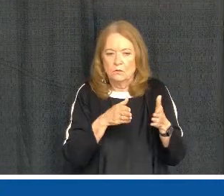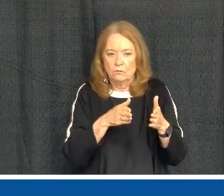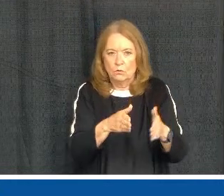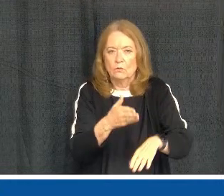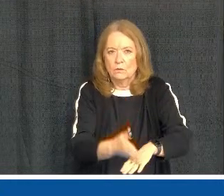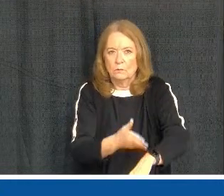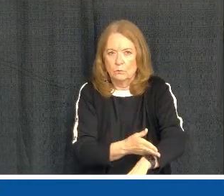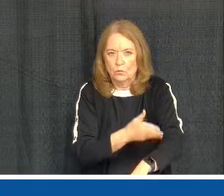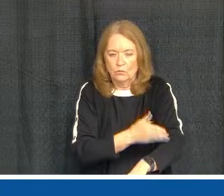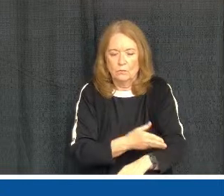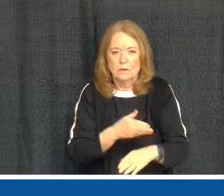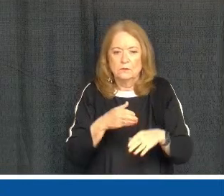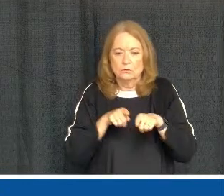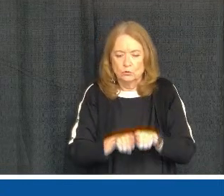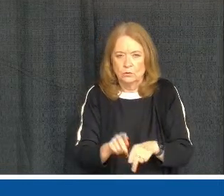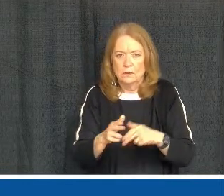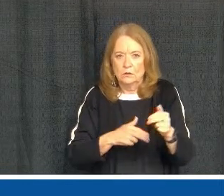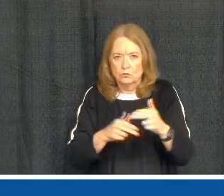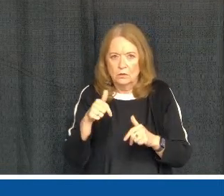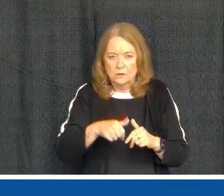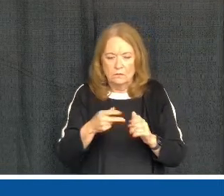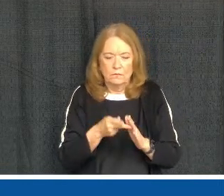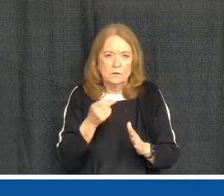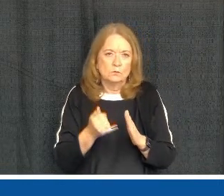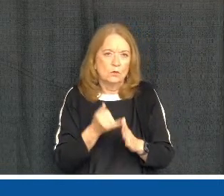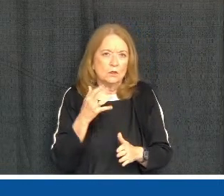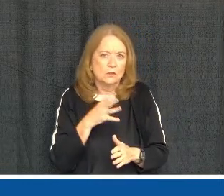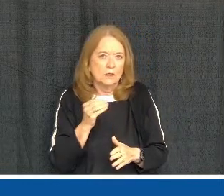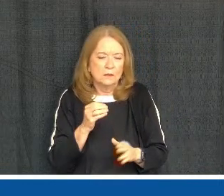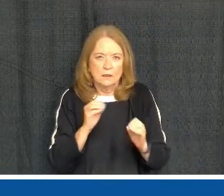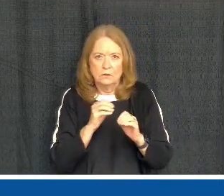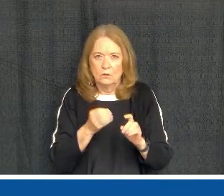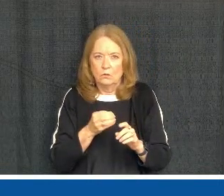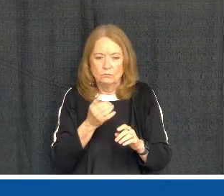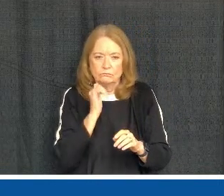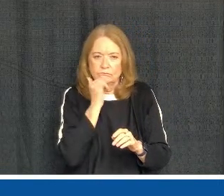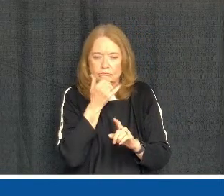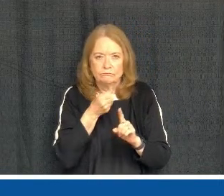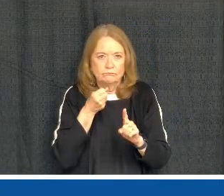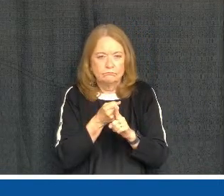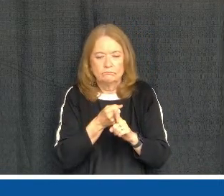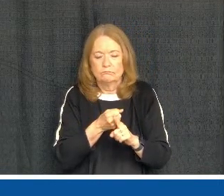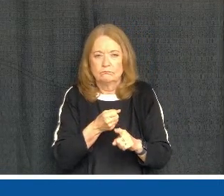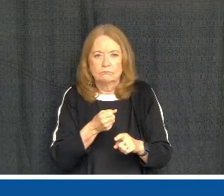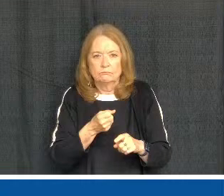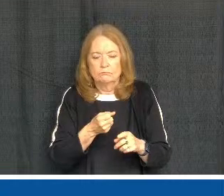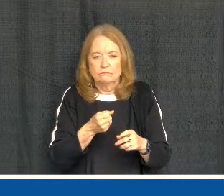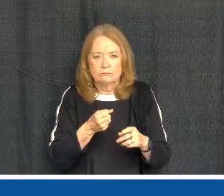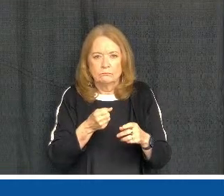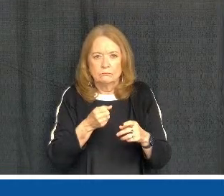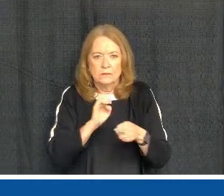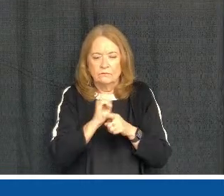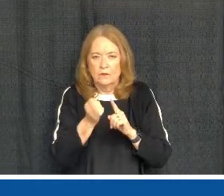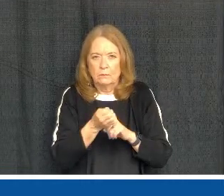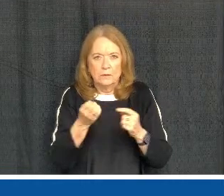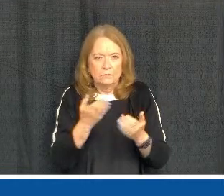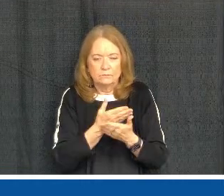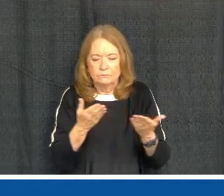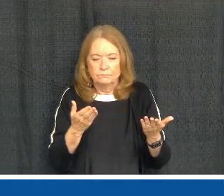improvements at the construction phase of this project, and no adverse environmental issues were identified. The Planning Commission also recommends